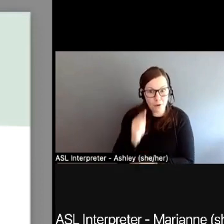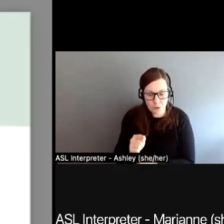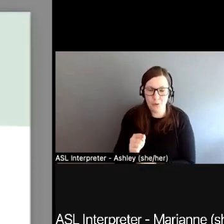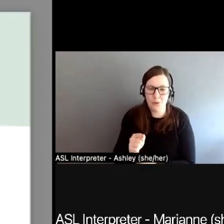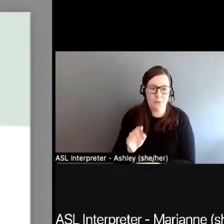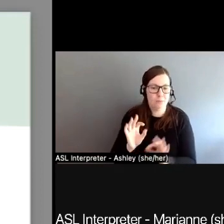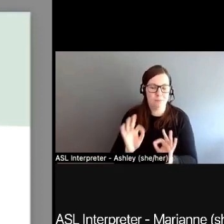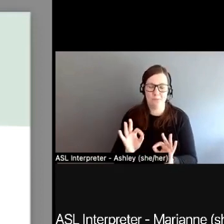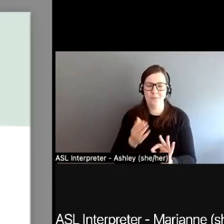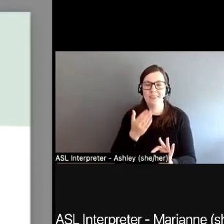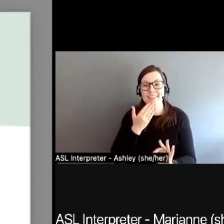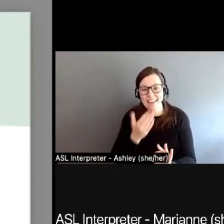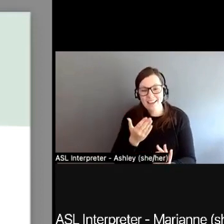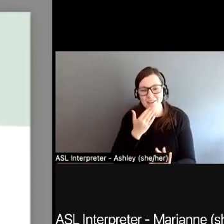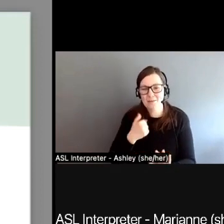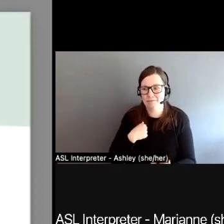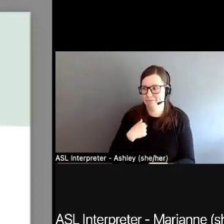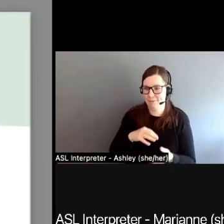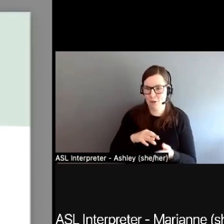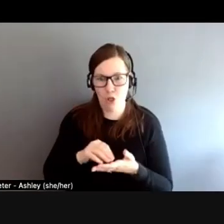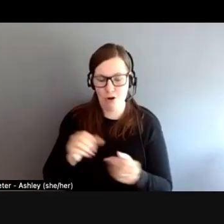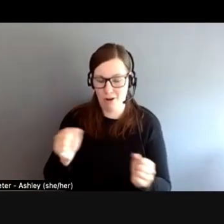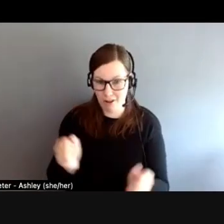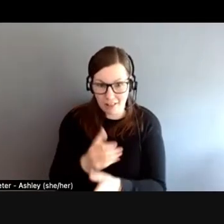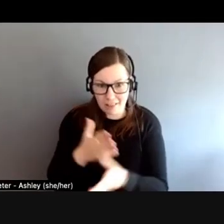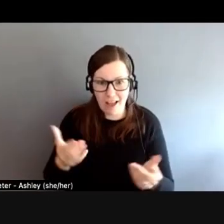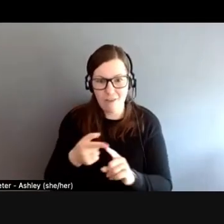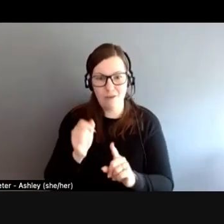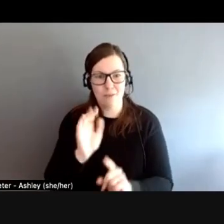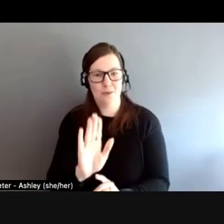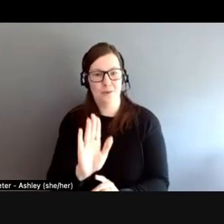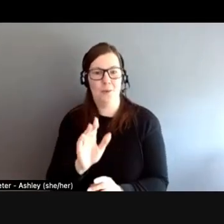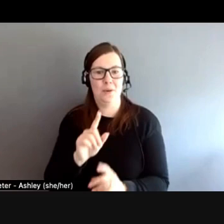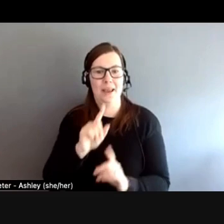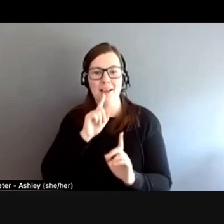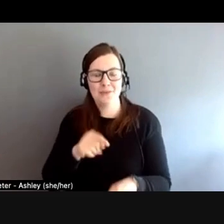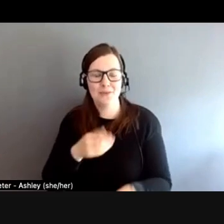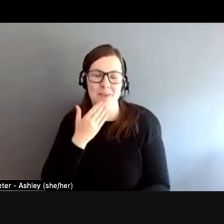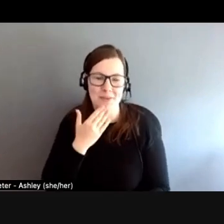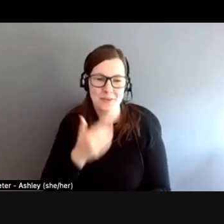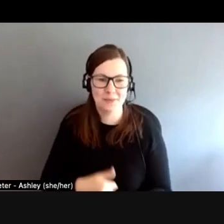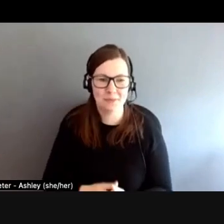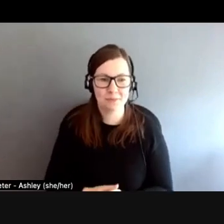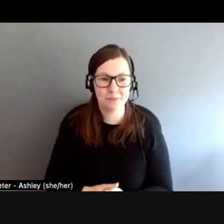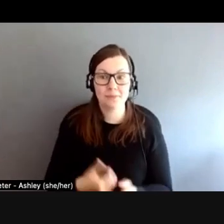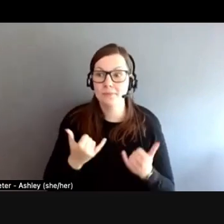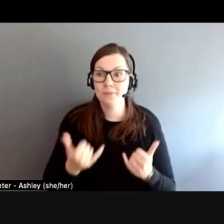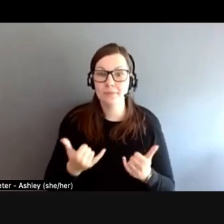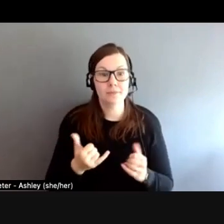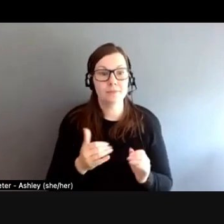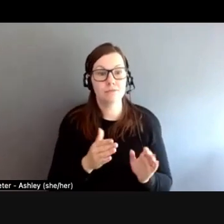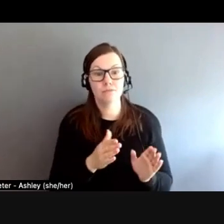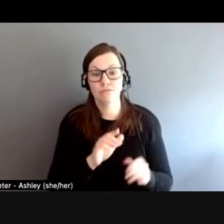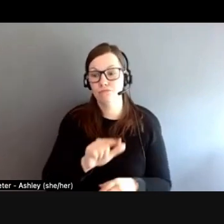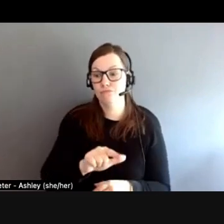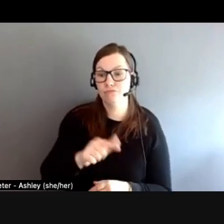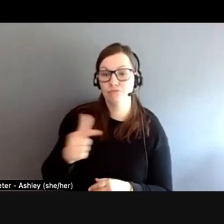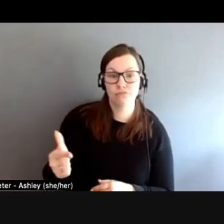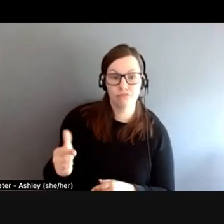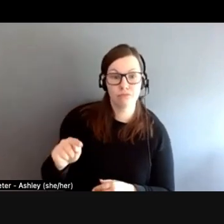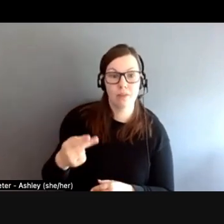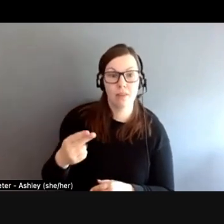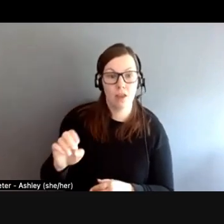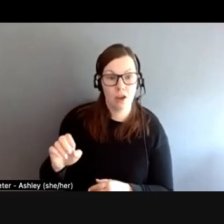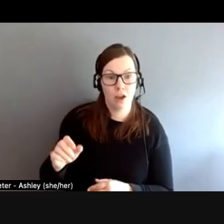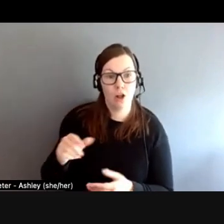everybody did. Okay, so now we'll move to the learning place. And again, just